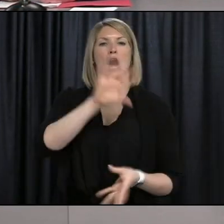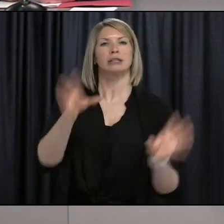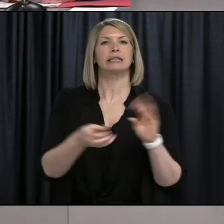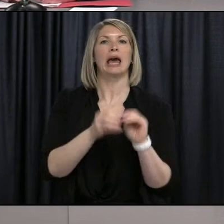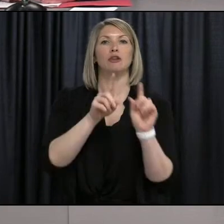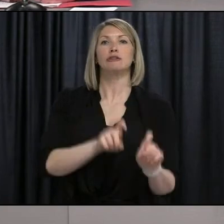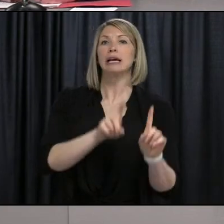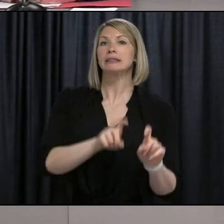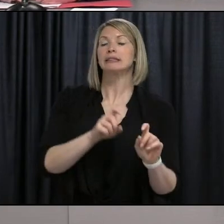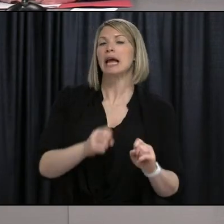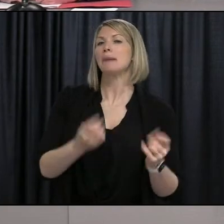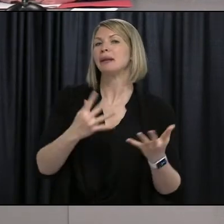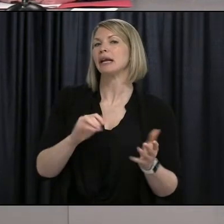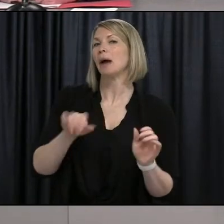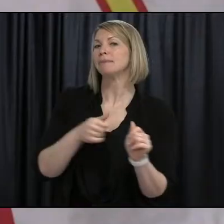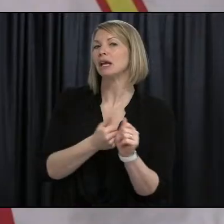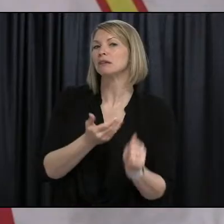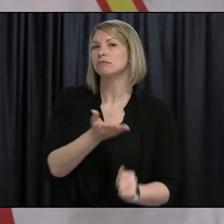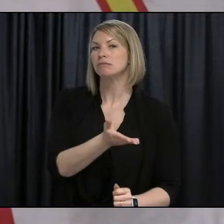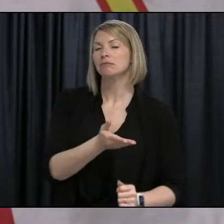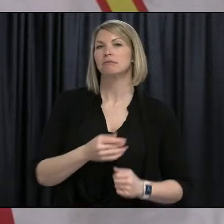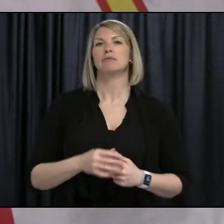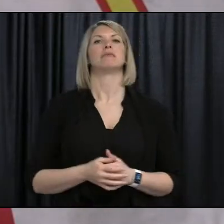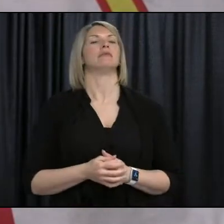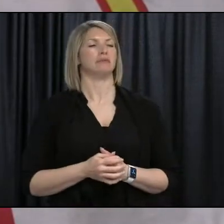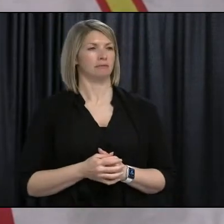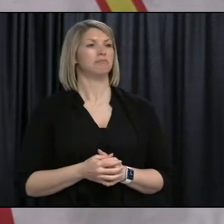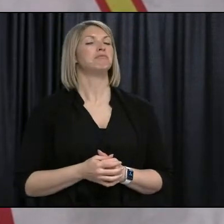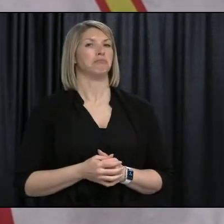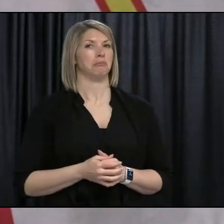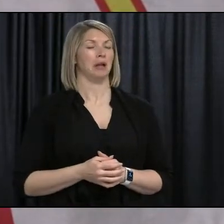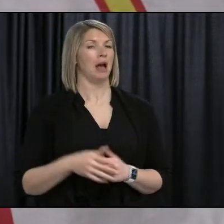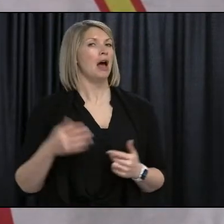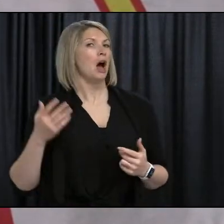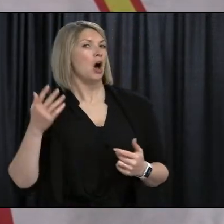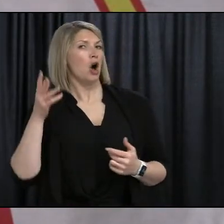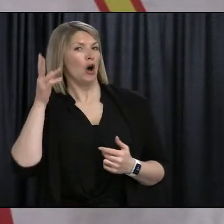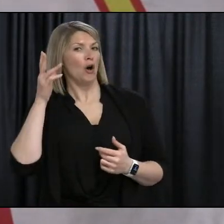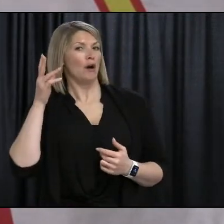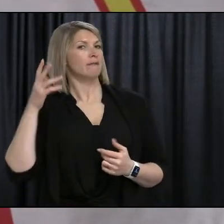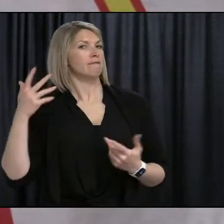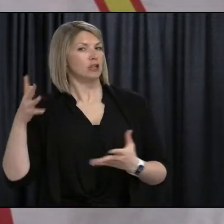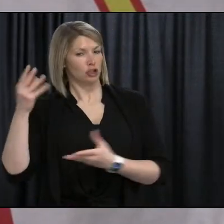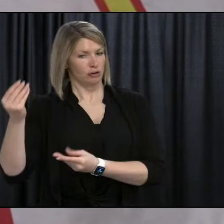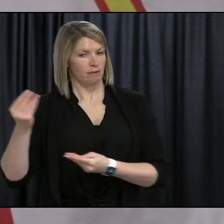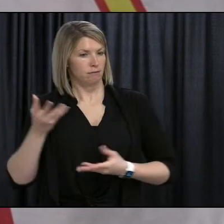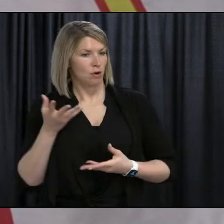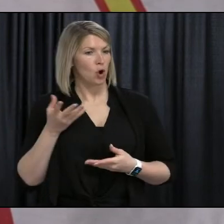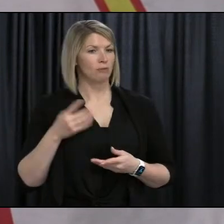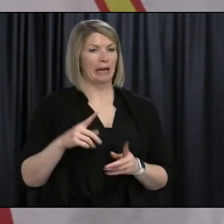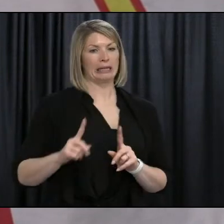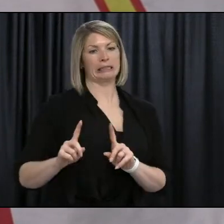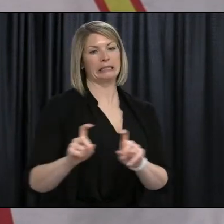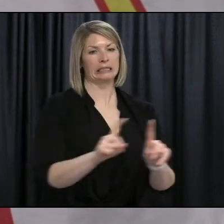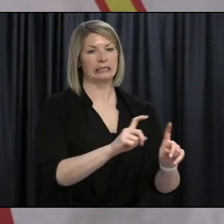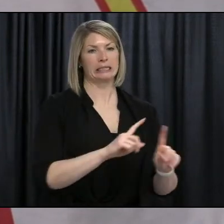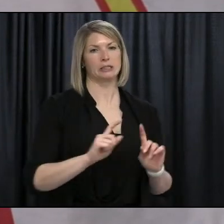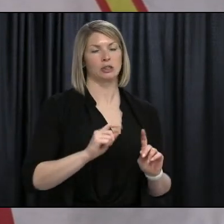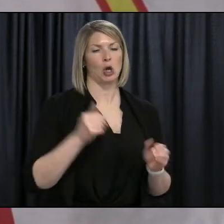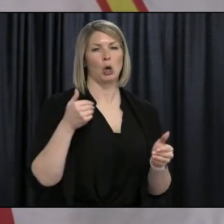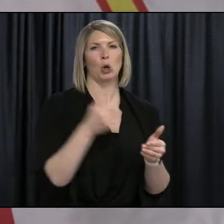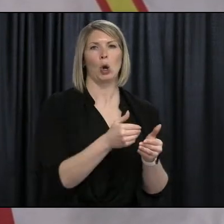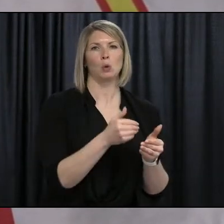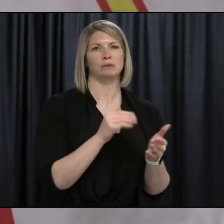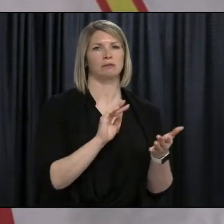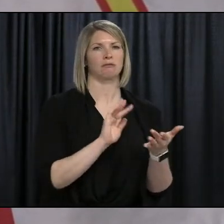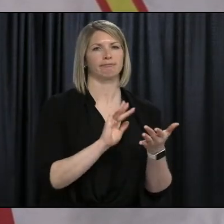So my understanding is that, the testing has taken place for close contacts within the